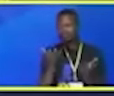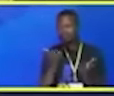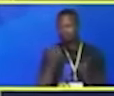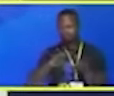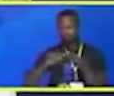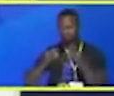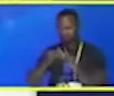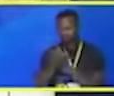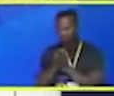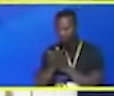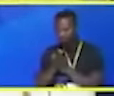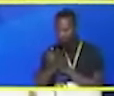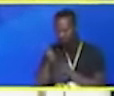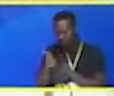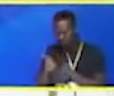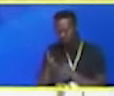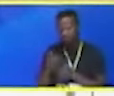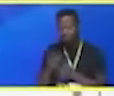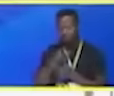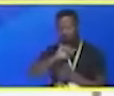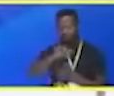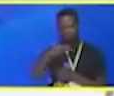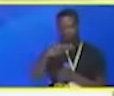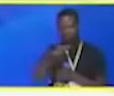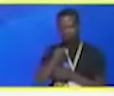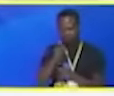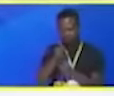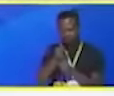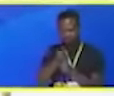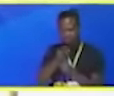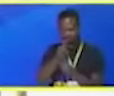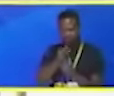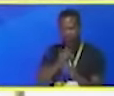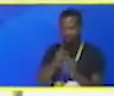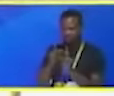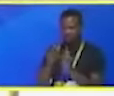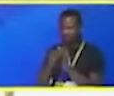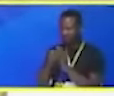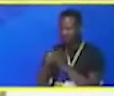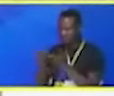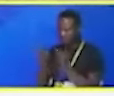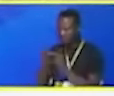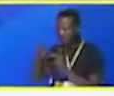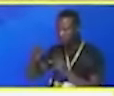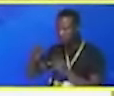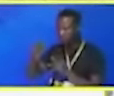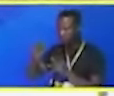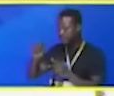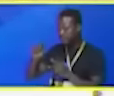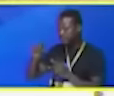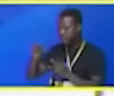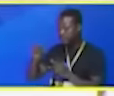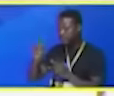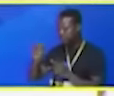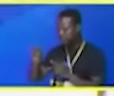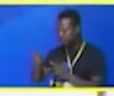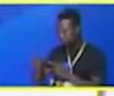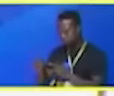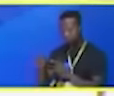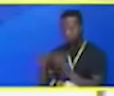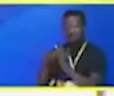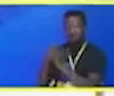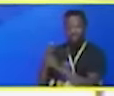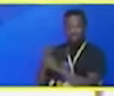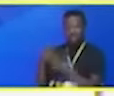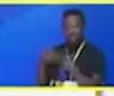story. John was caught up in the Isle of Patmos, and he had